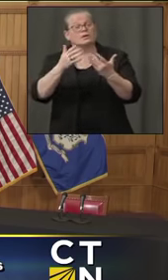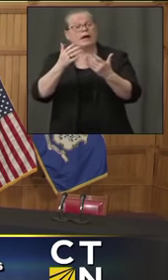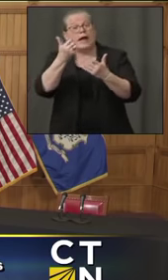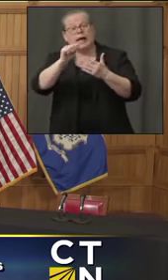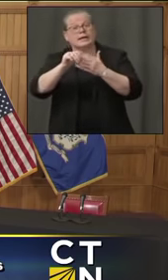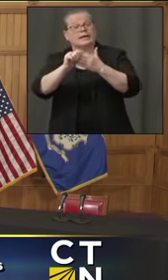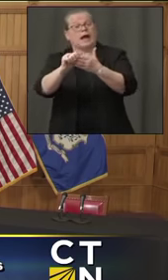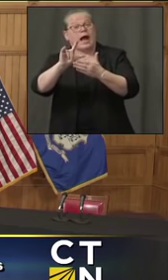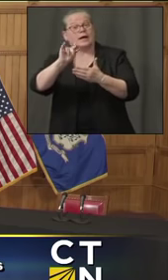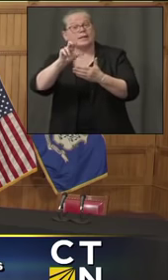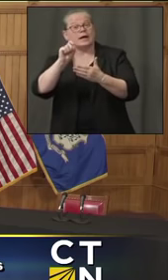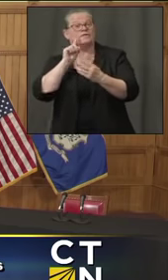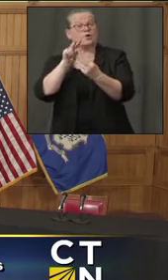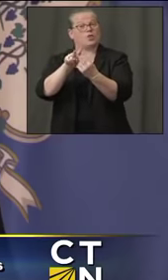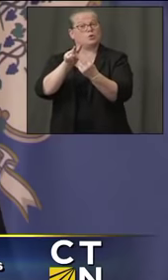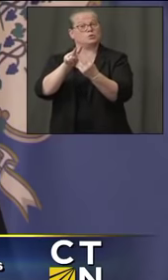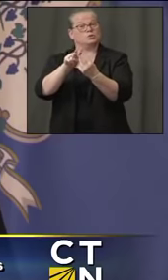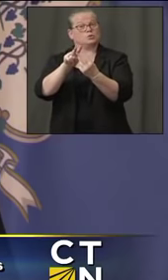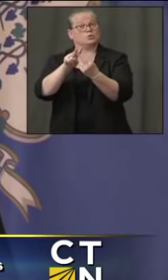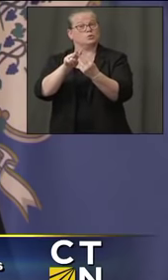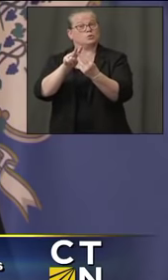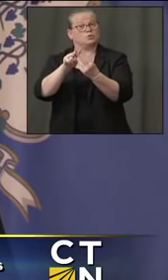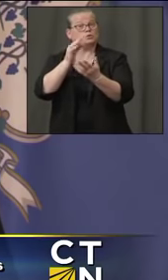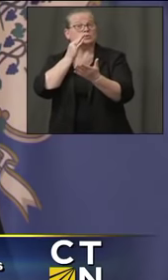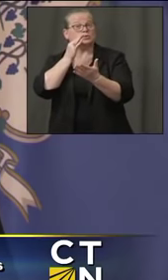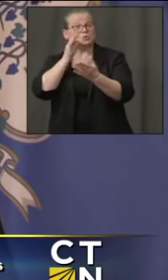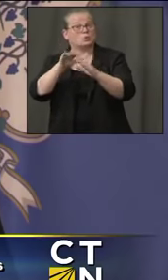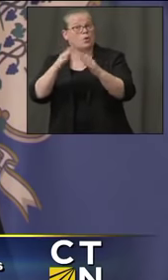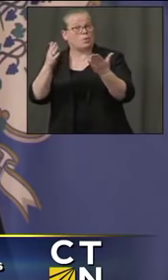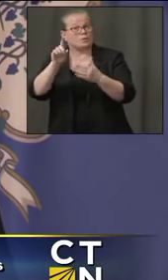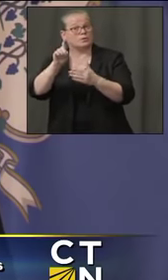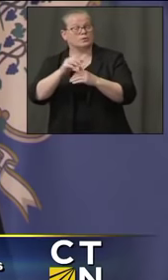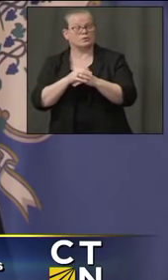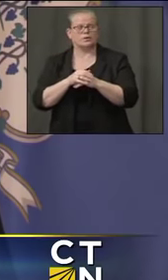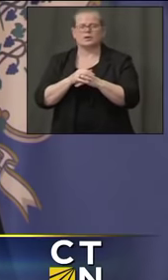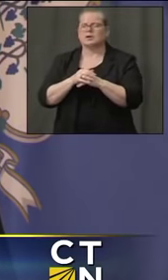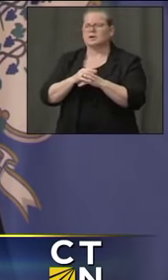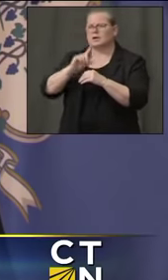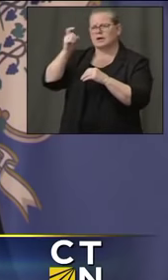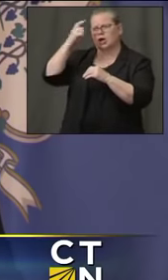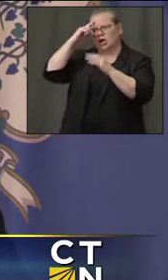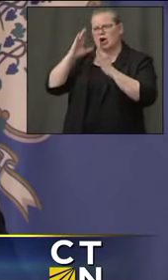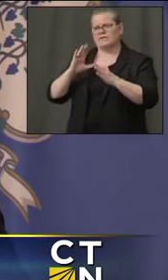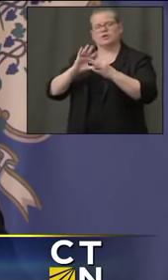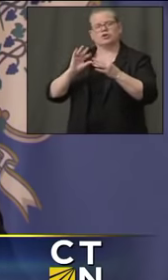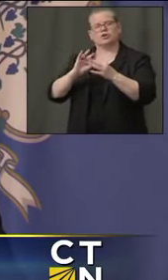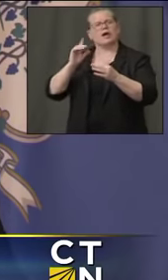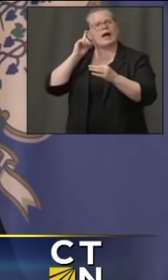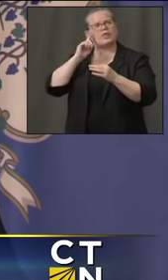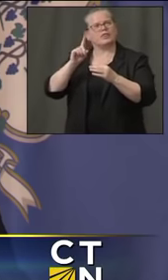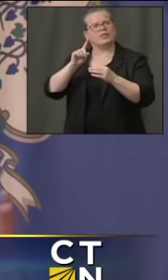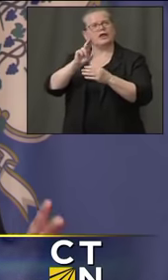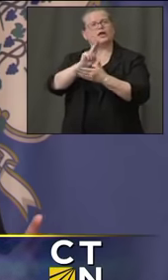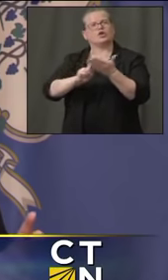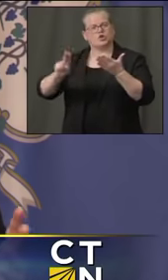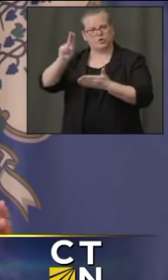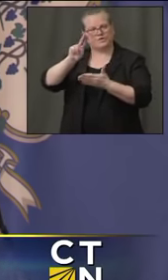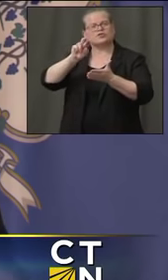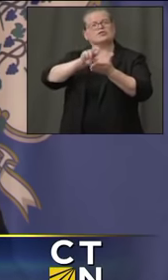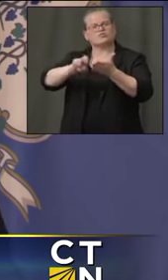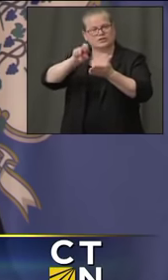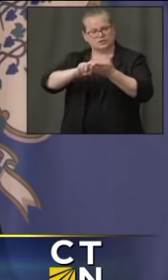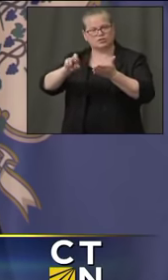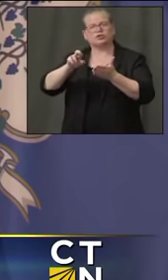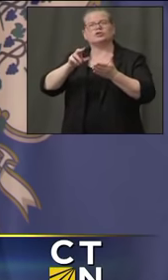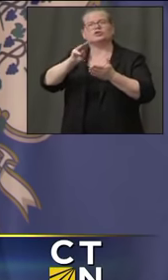out? University research, we did say, was, I think, in this stage, the May 20 stage, mainly